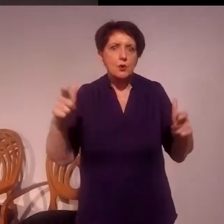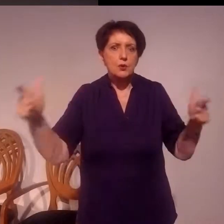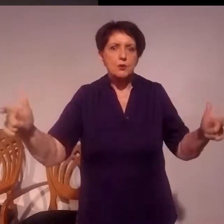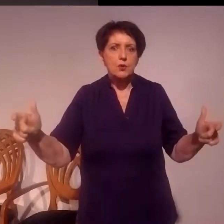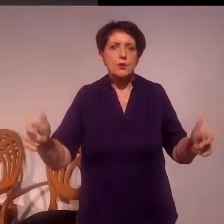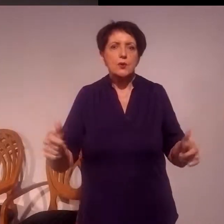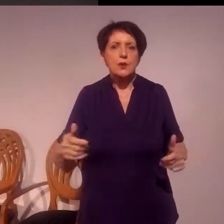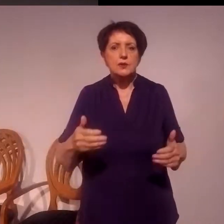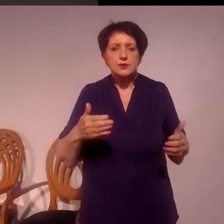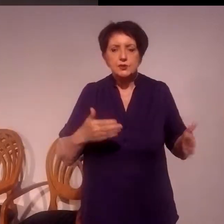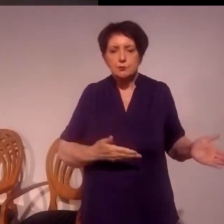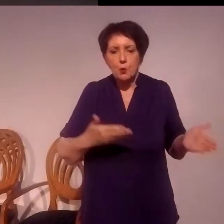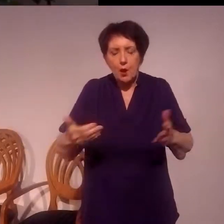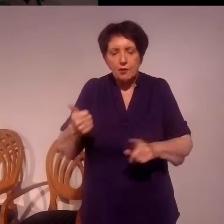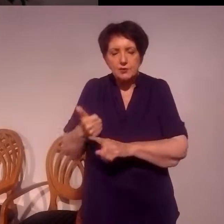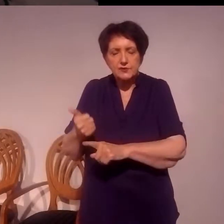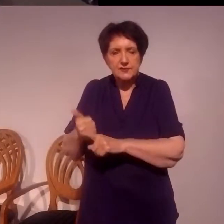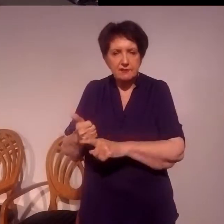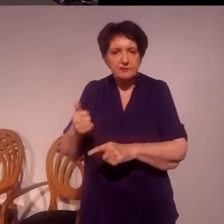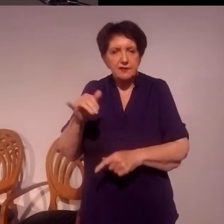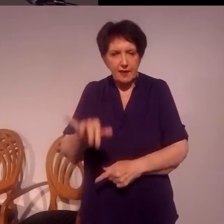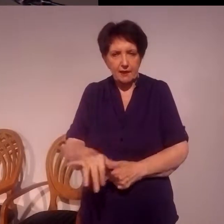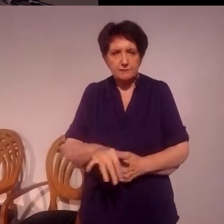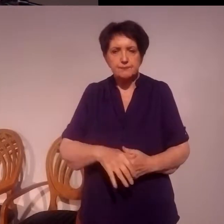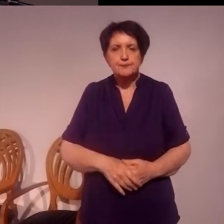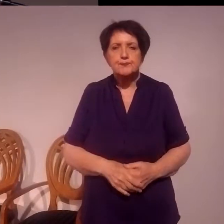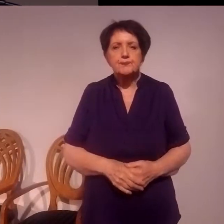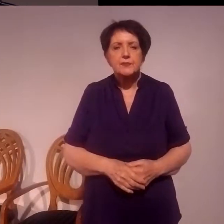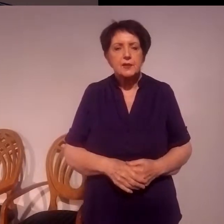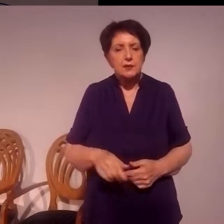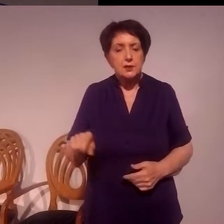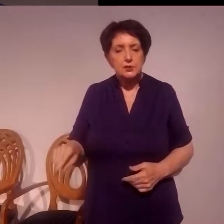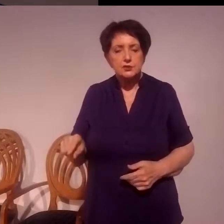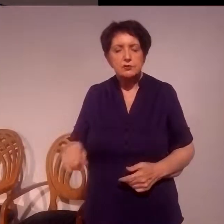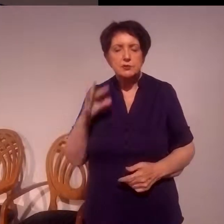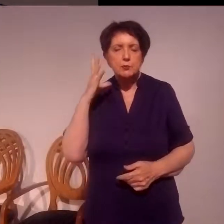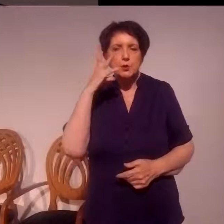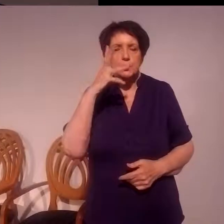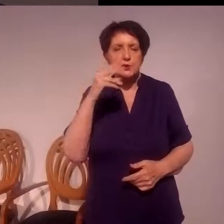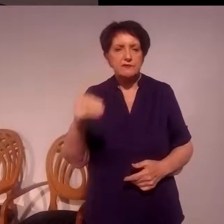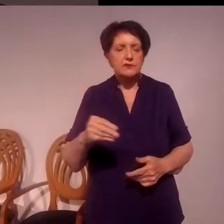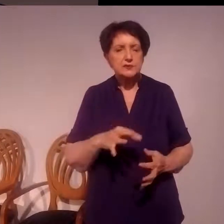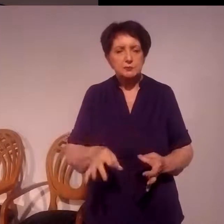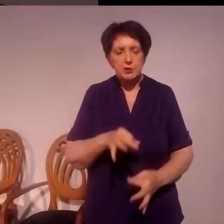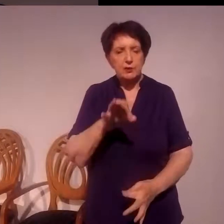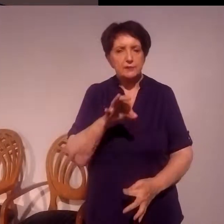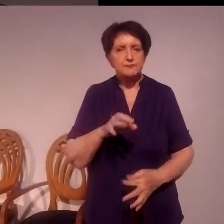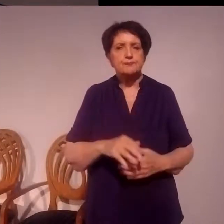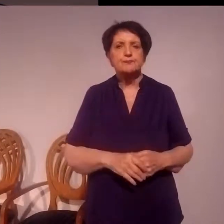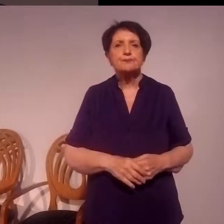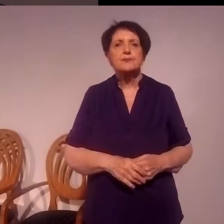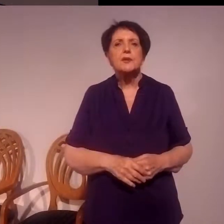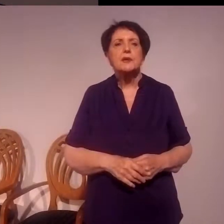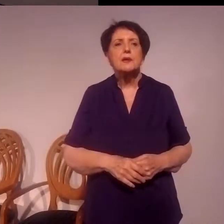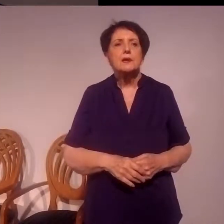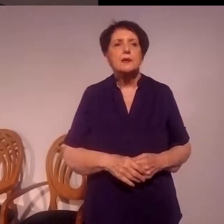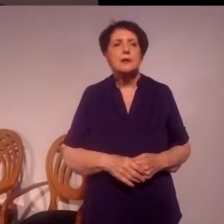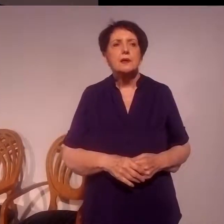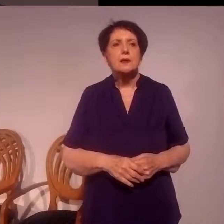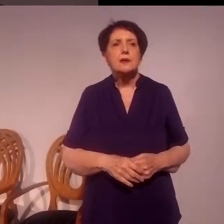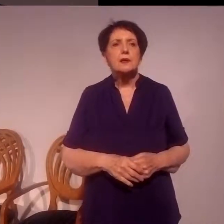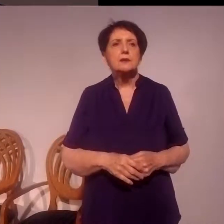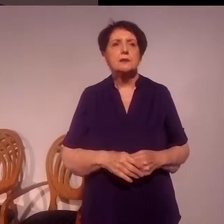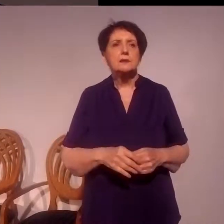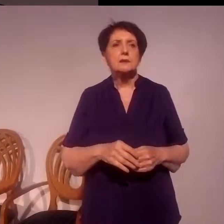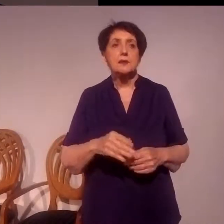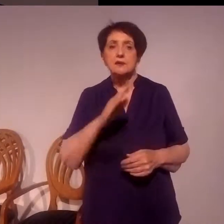her whole self to this, and was such a beautiful spirit and all that. And the meeting never stopped